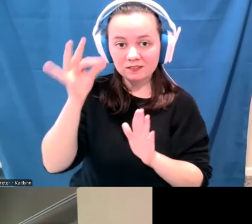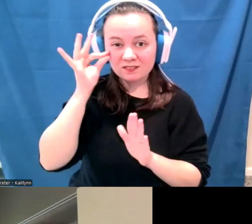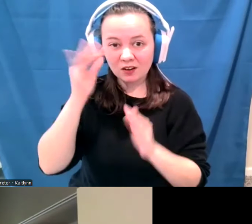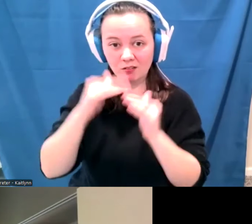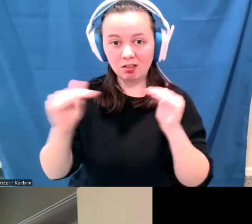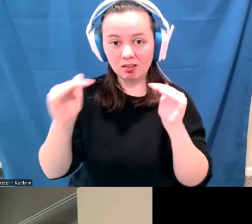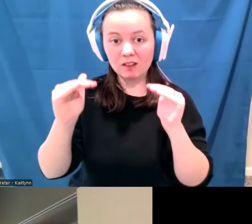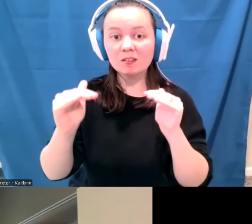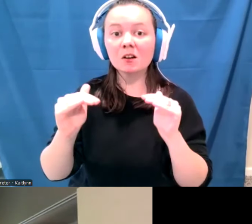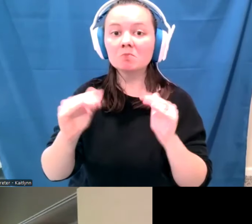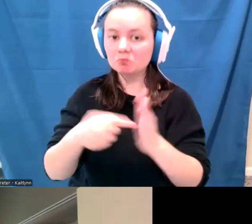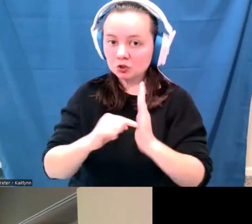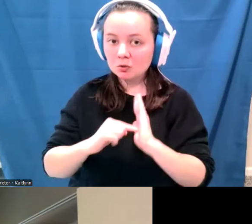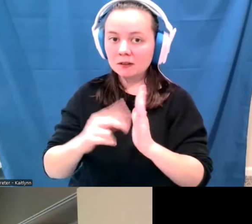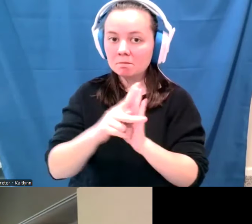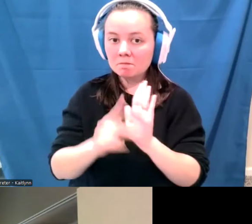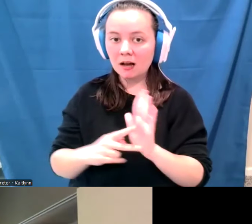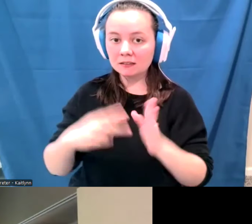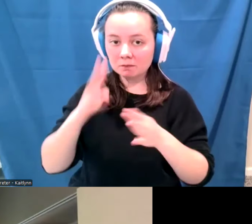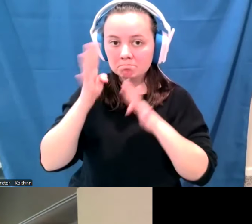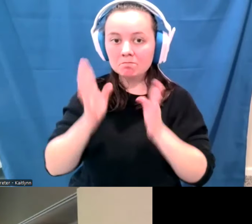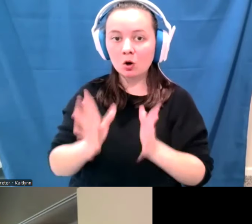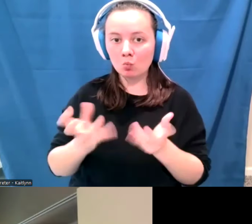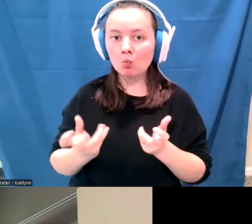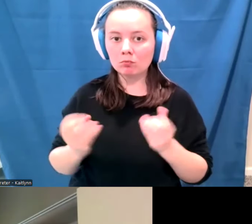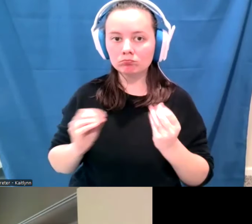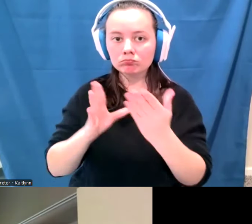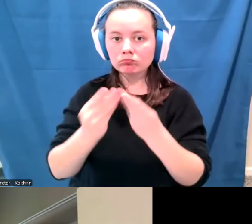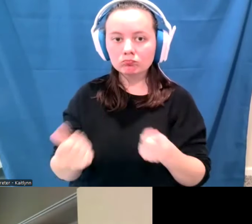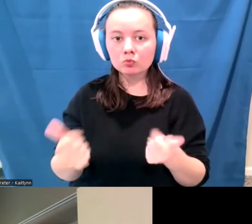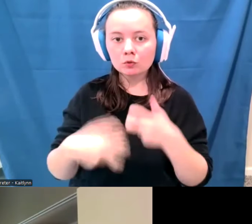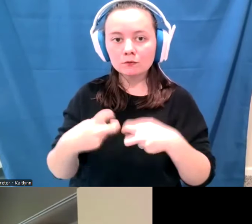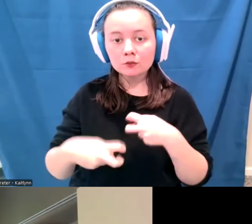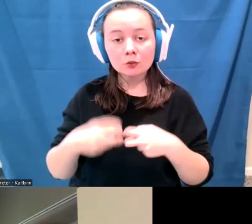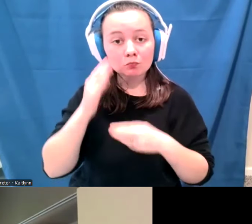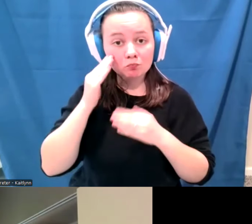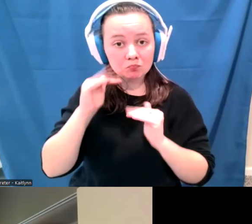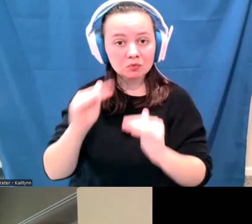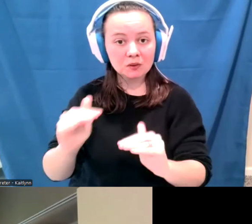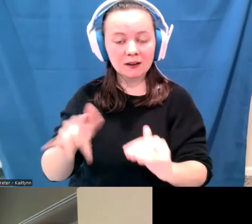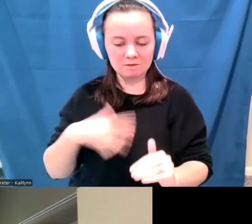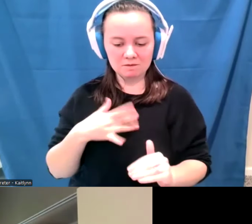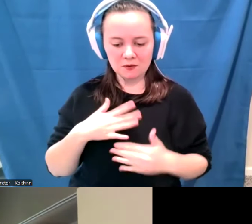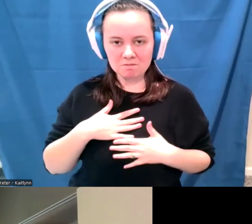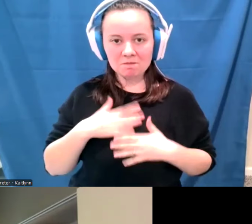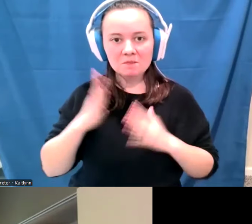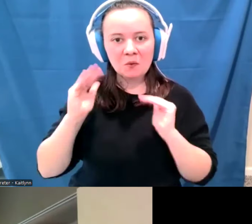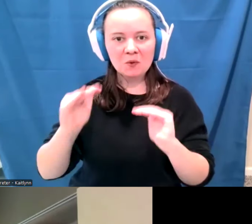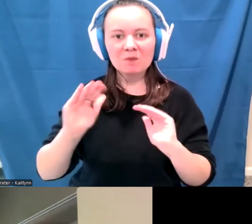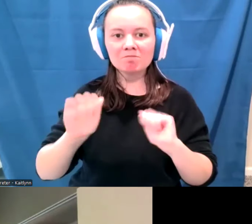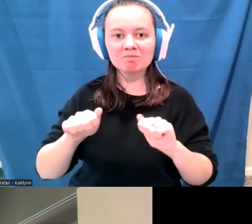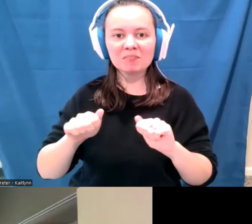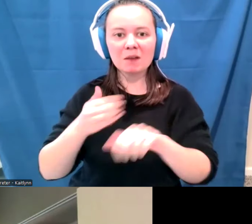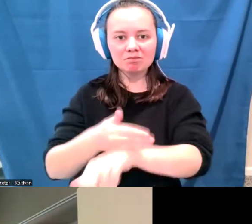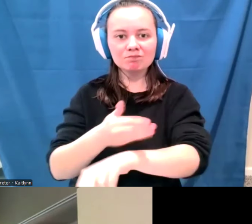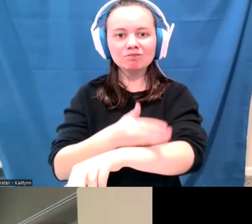policymakers do want to address this issue. So looking ahead, I am hopeful that we can make some progress forward